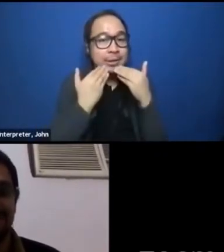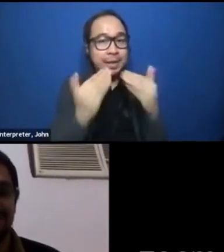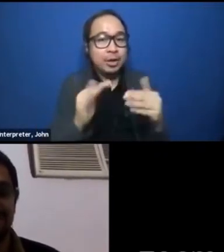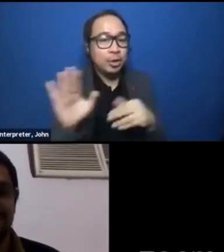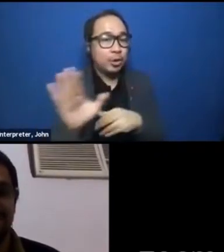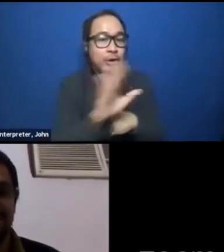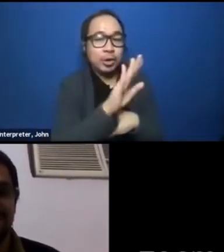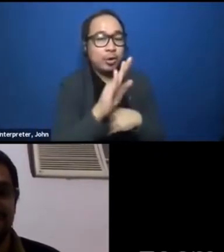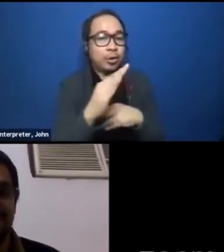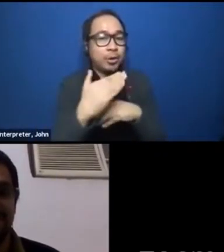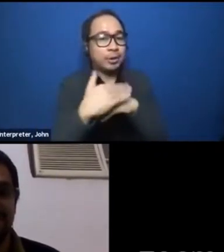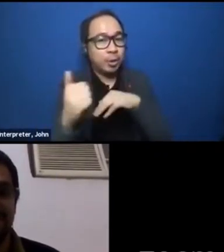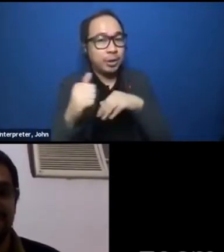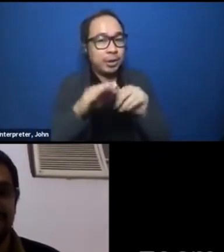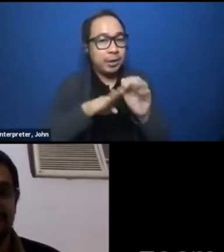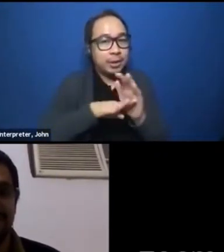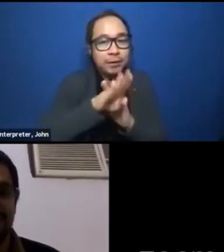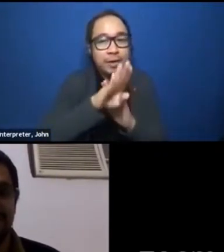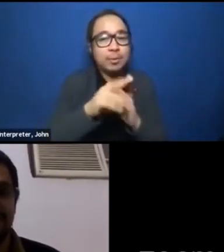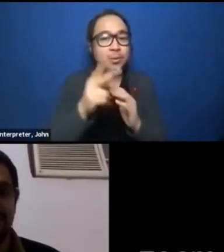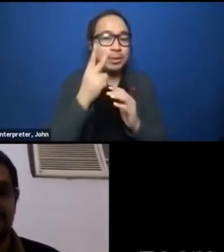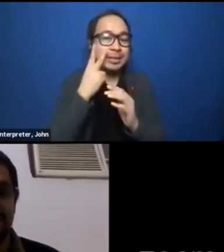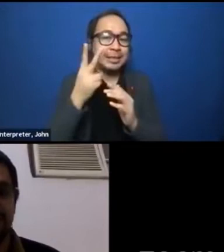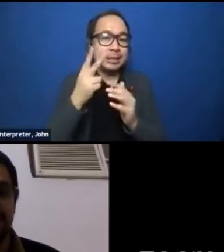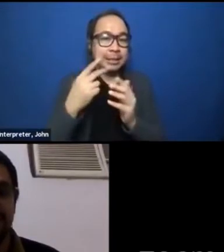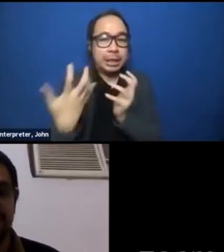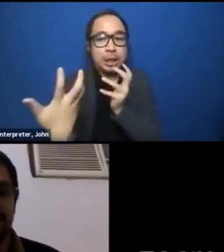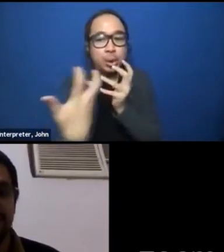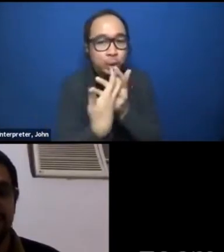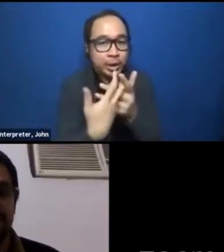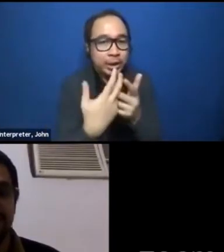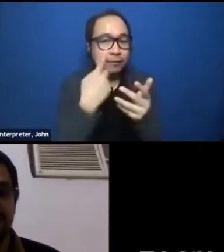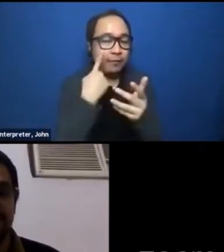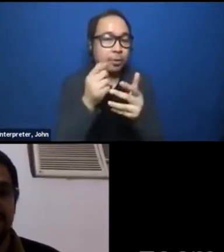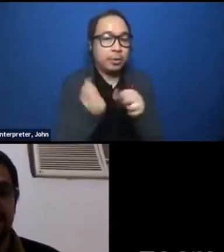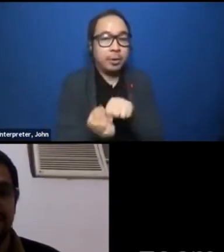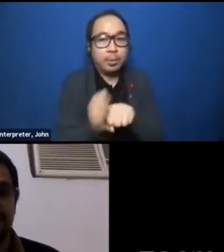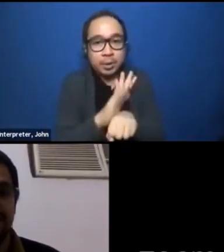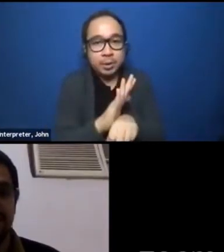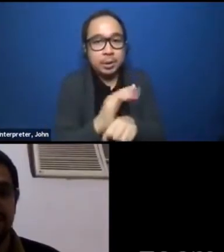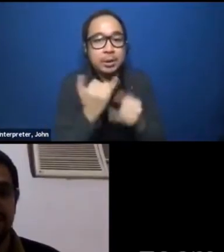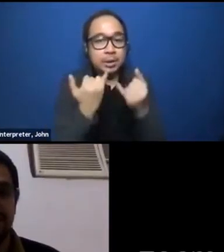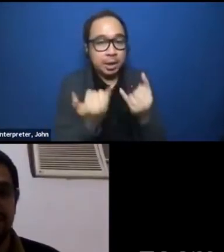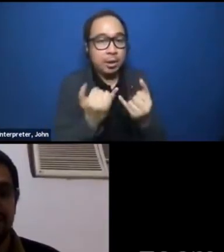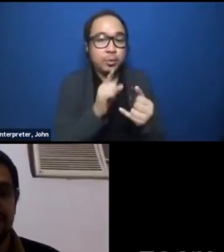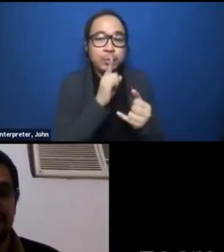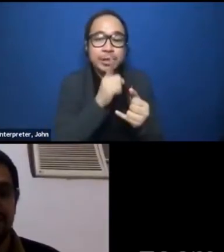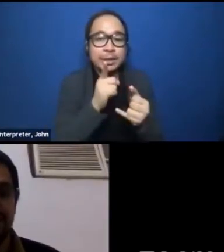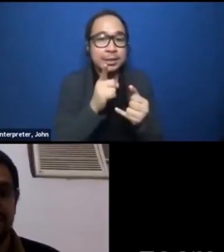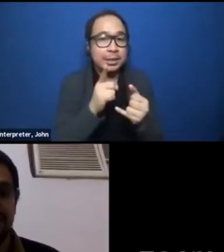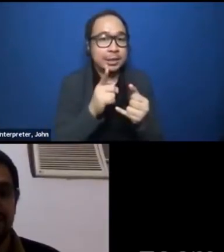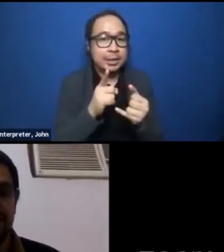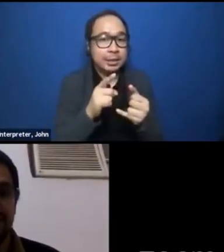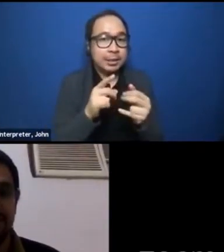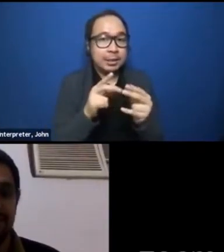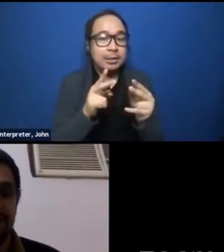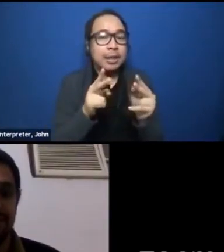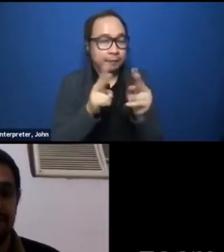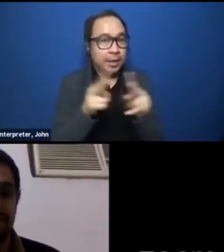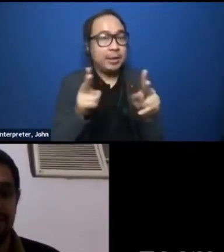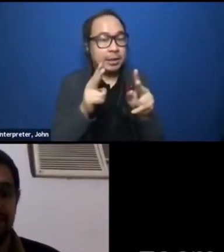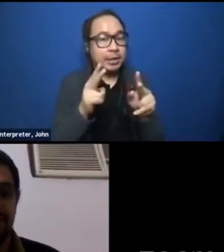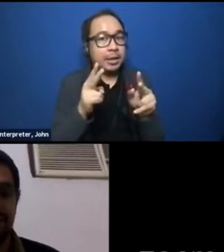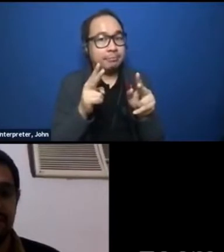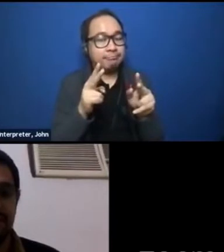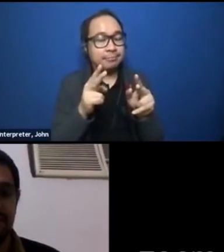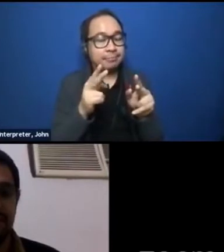for the development of robust and then contextualized monitoring indicators, which sounds very sensible. Thank you again.